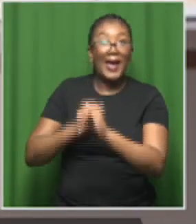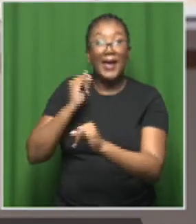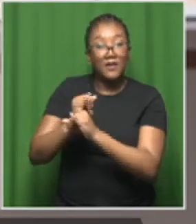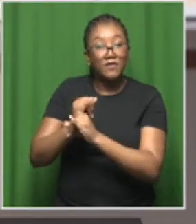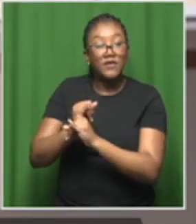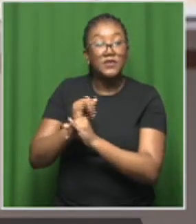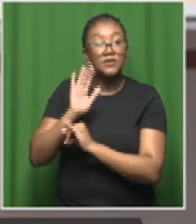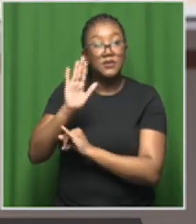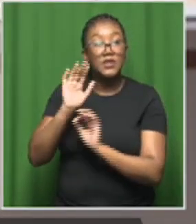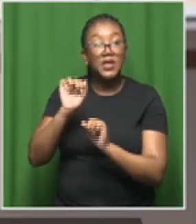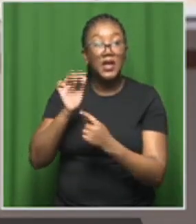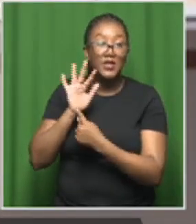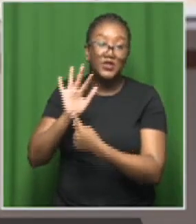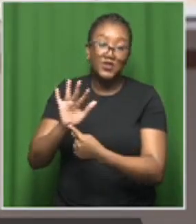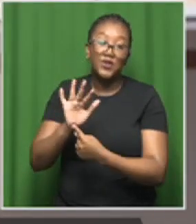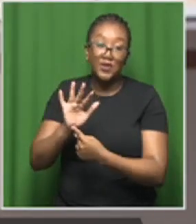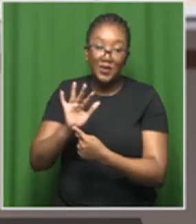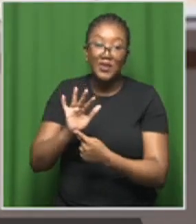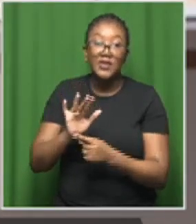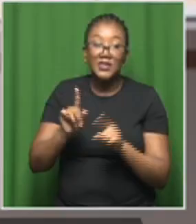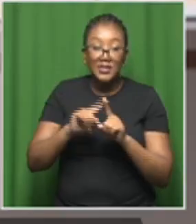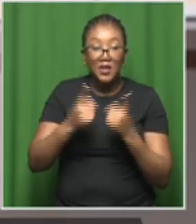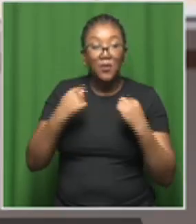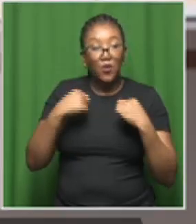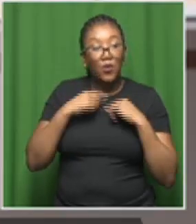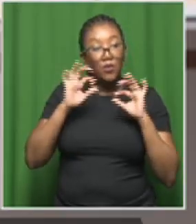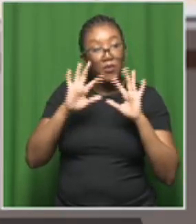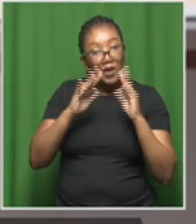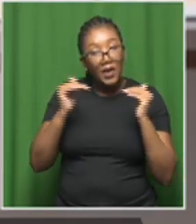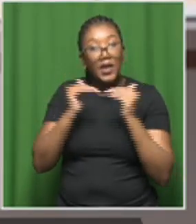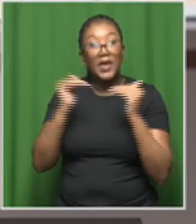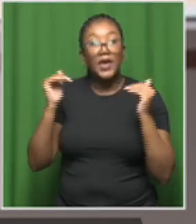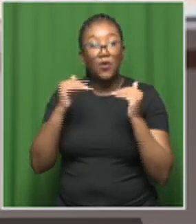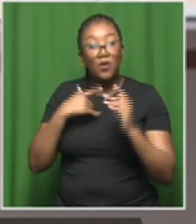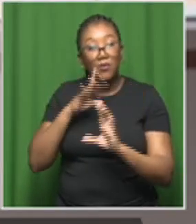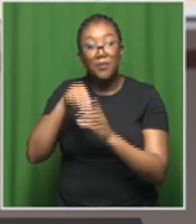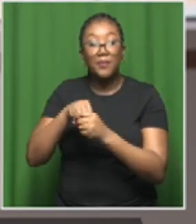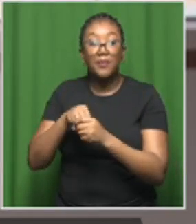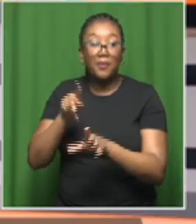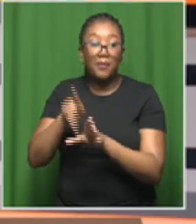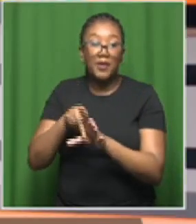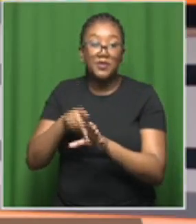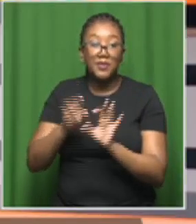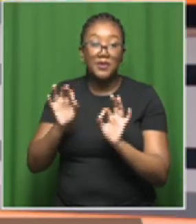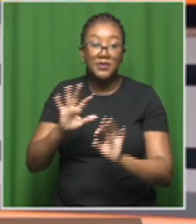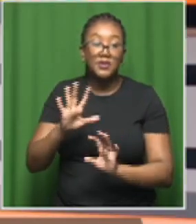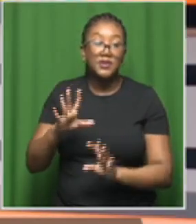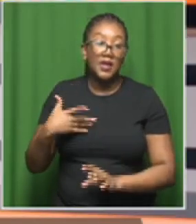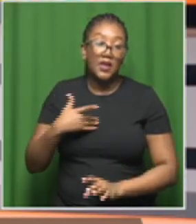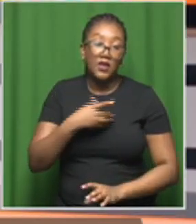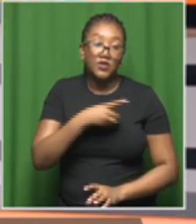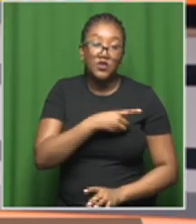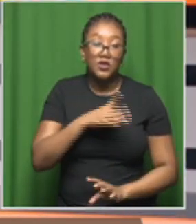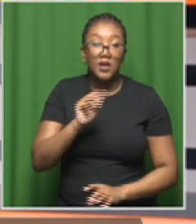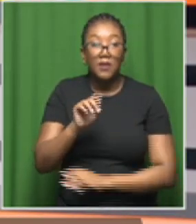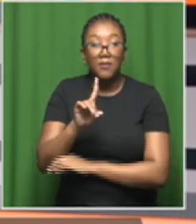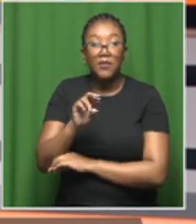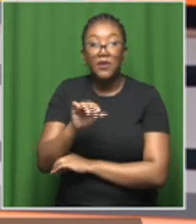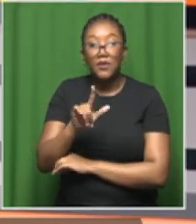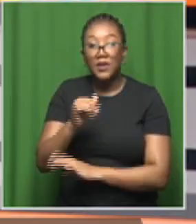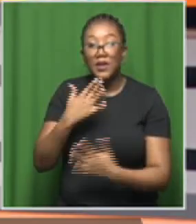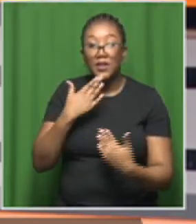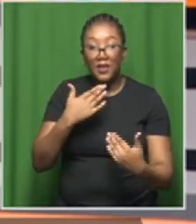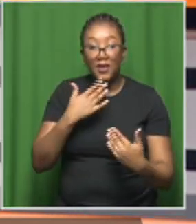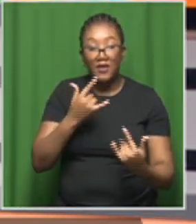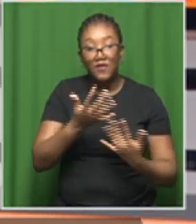footnote, so to speak, that we are also equal participants in some of these platforms, All right, Dr. Mdluli, great chatting to you. Thank you so much for your time. Thank you for